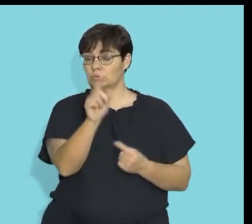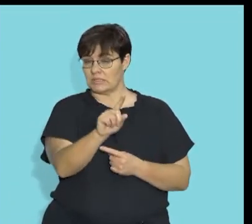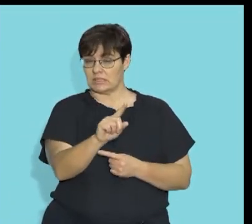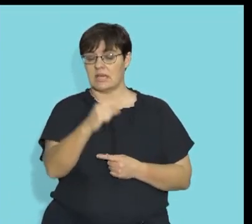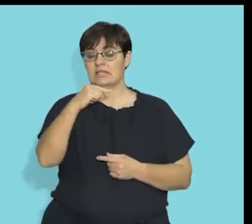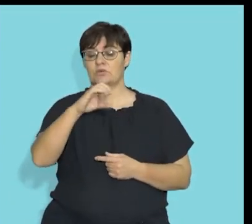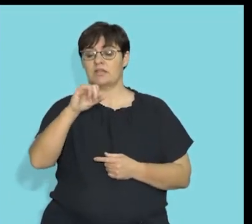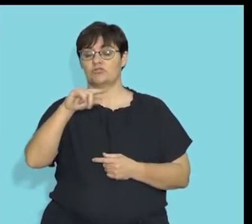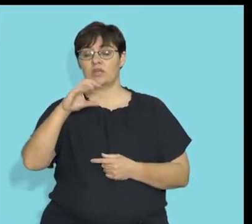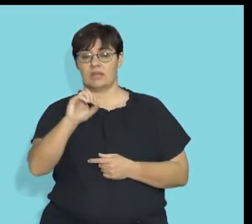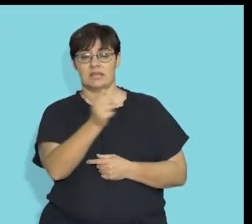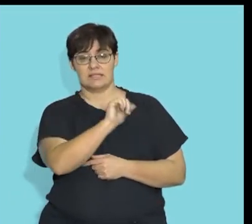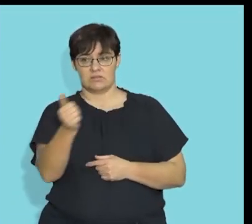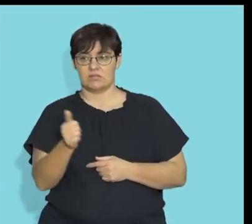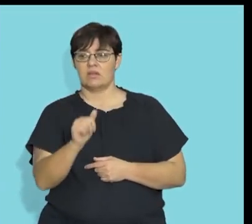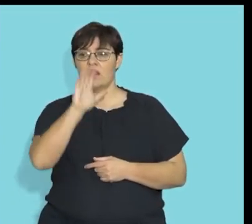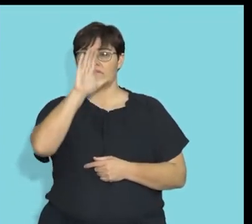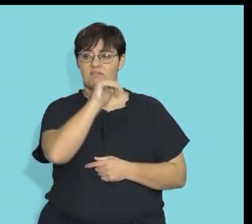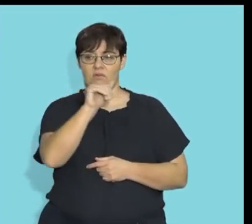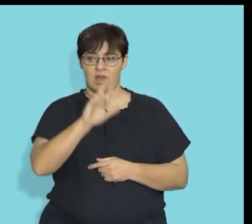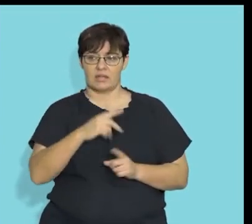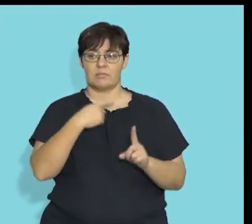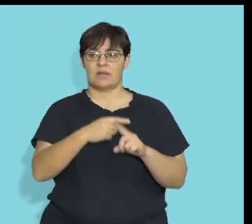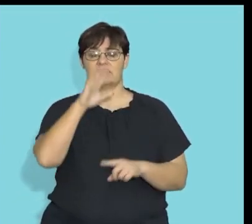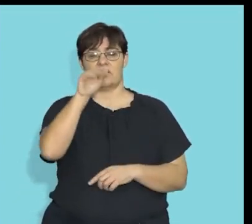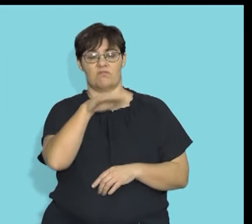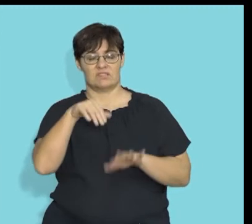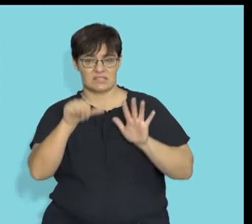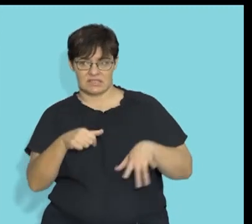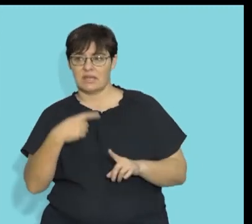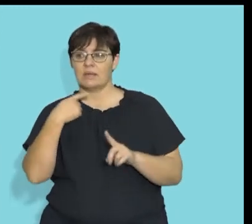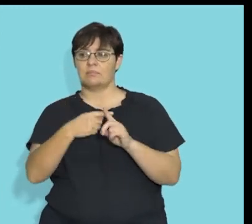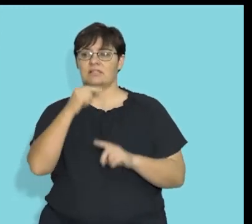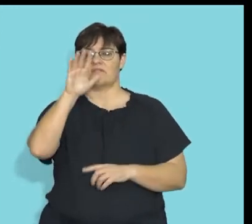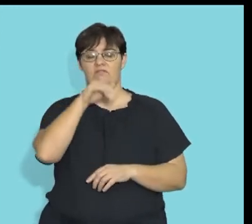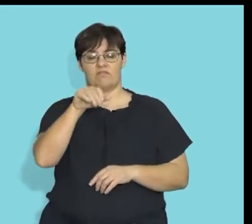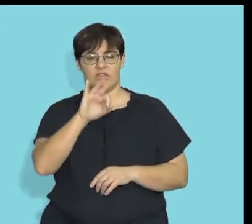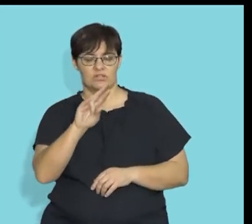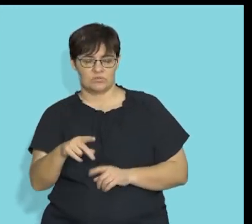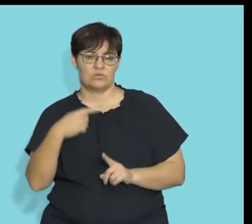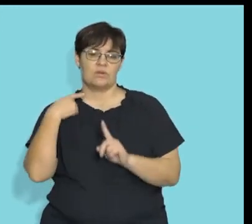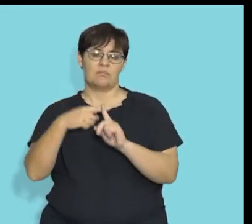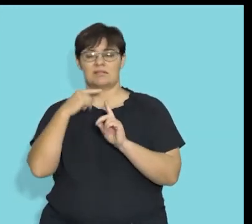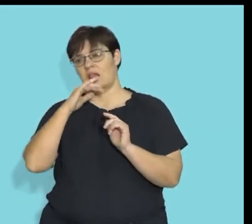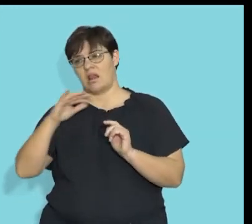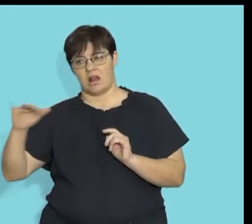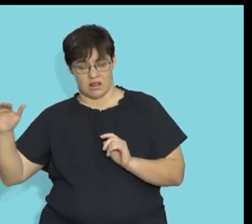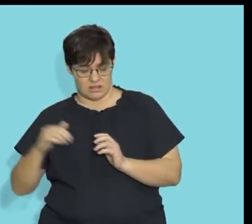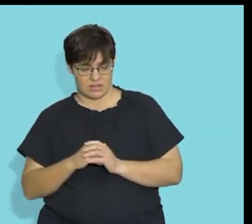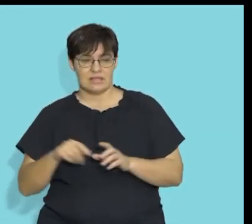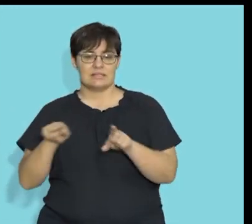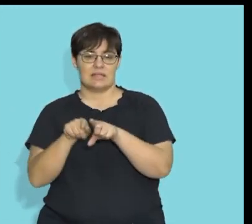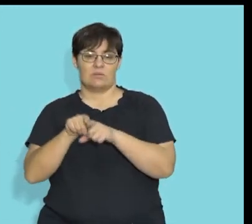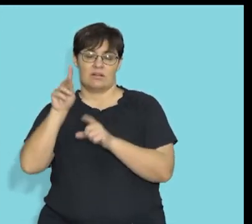So we are given the geometric series 5 over 8 plus 5 over 16 plus 5 over 32 plus